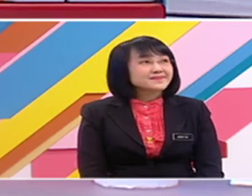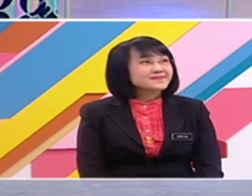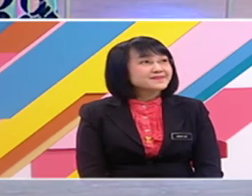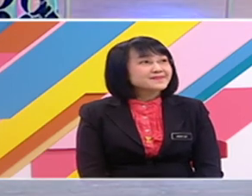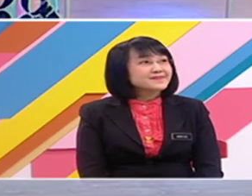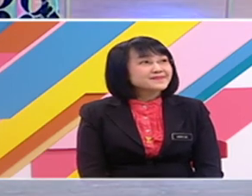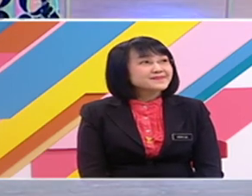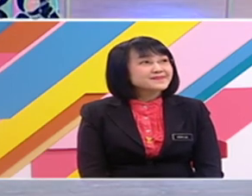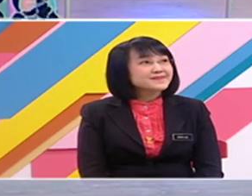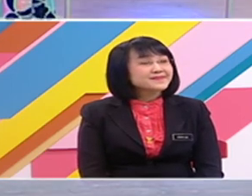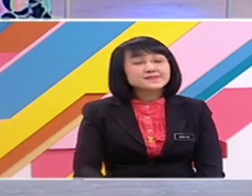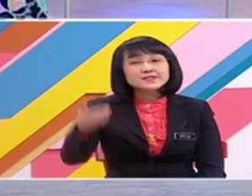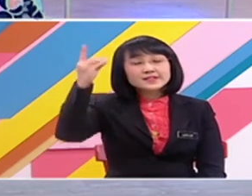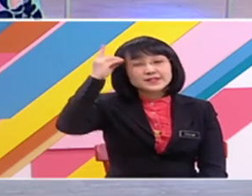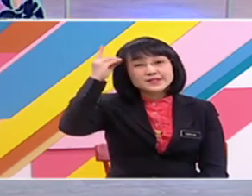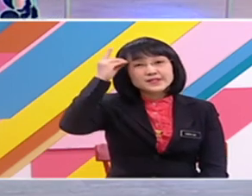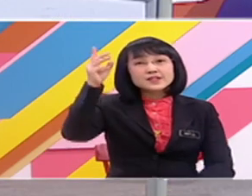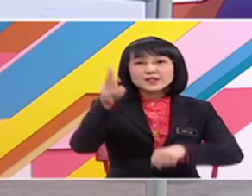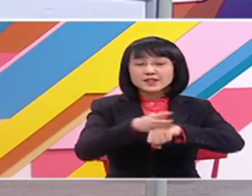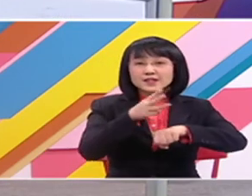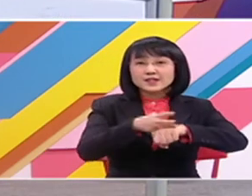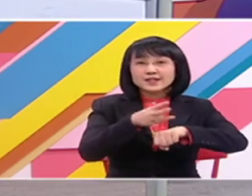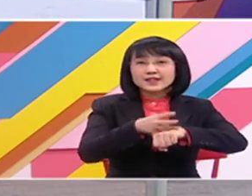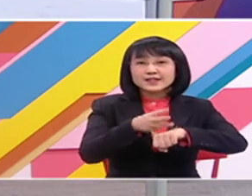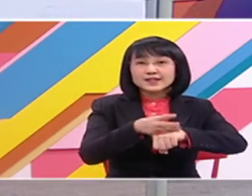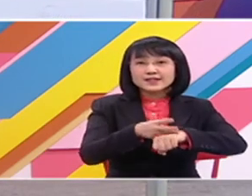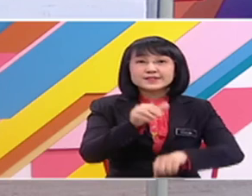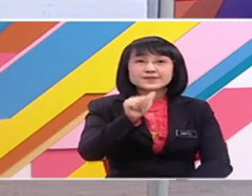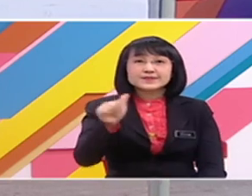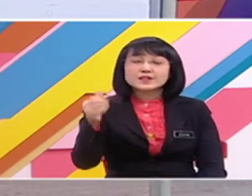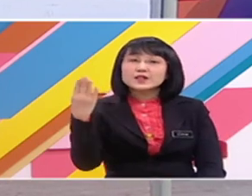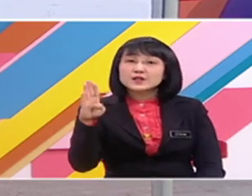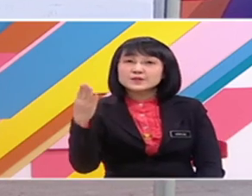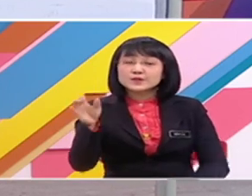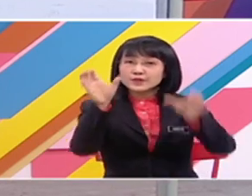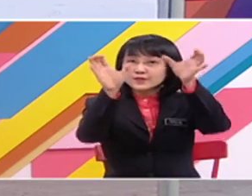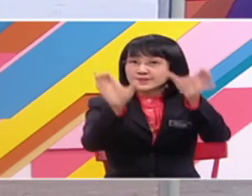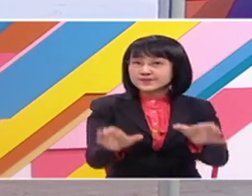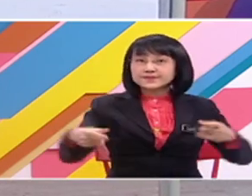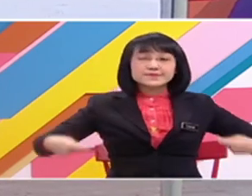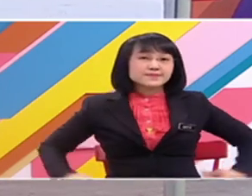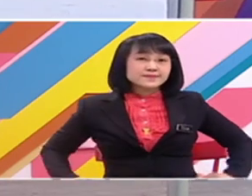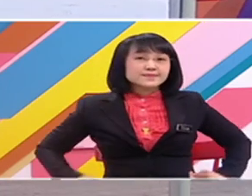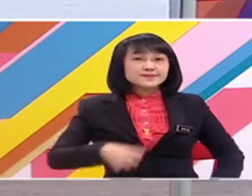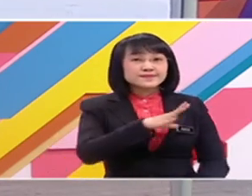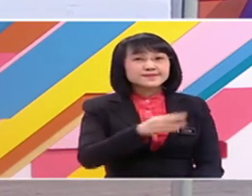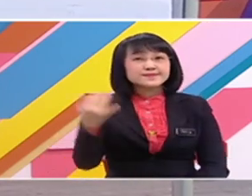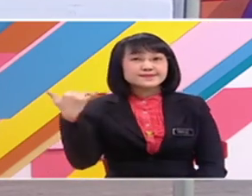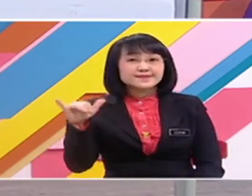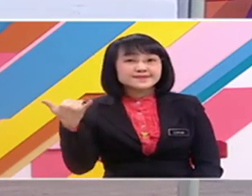verse is Dane wears a blue trousers and yellow